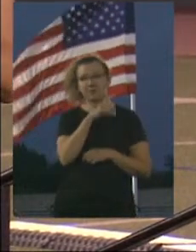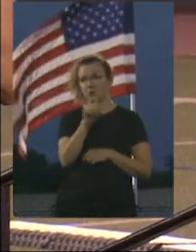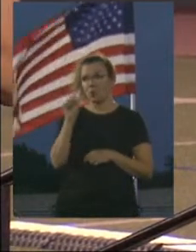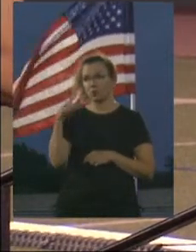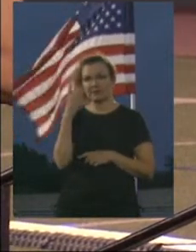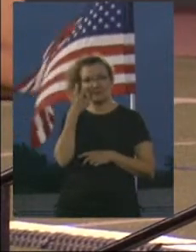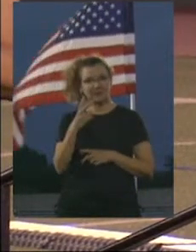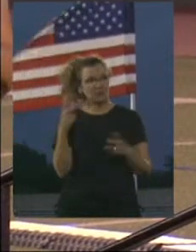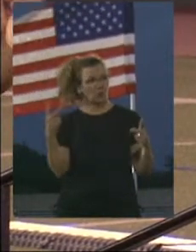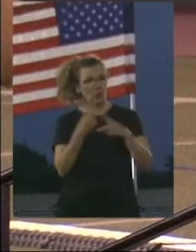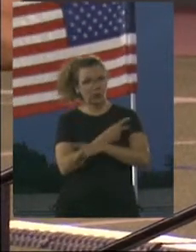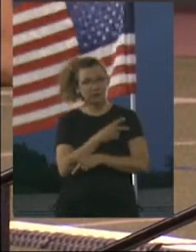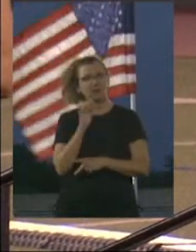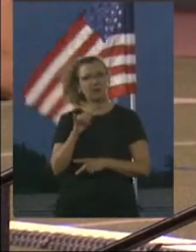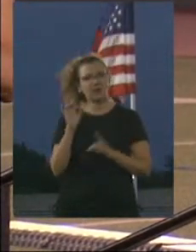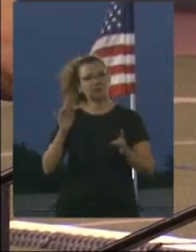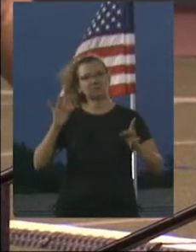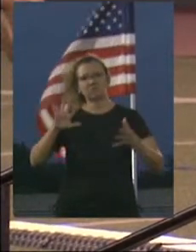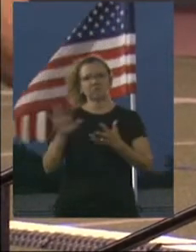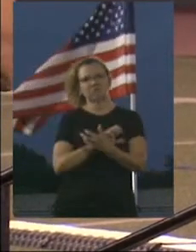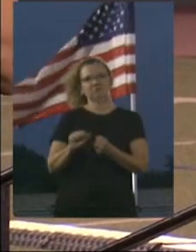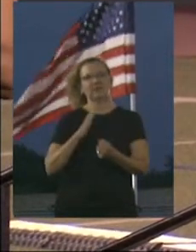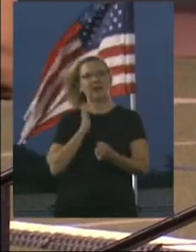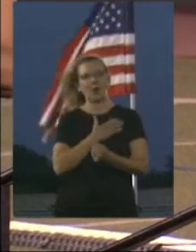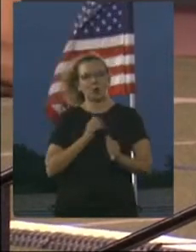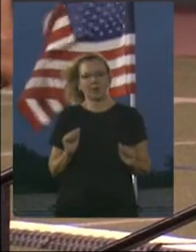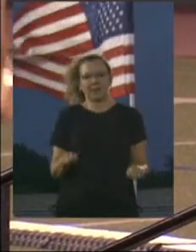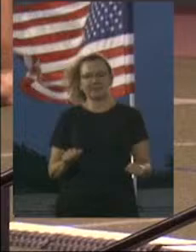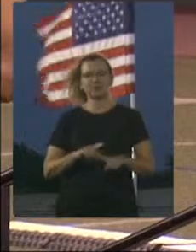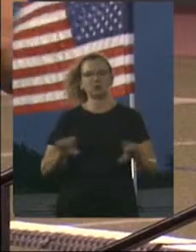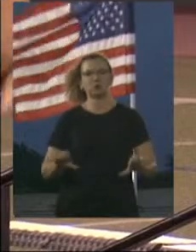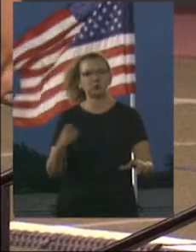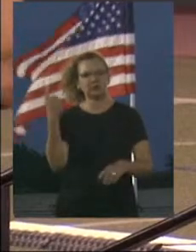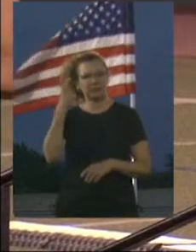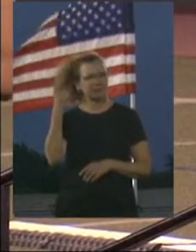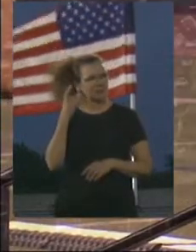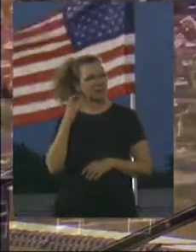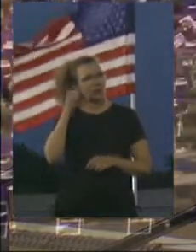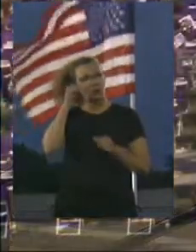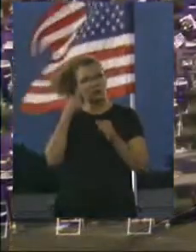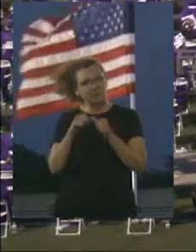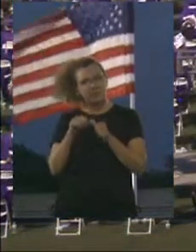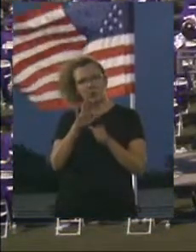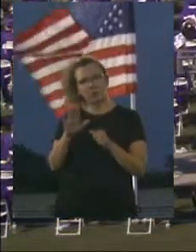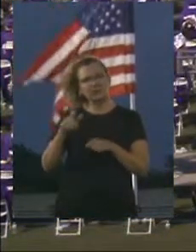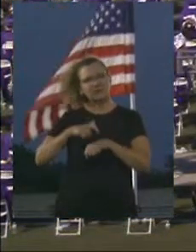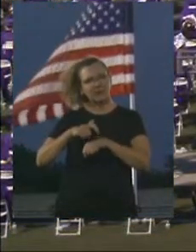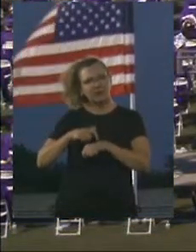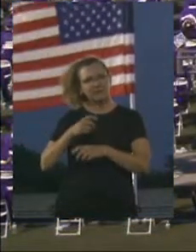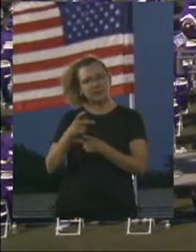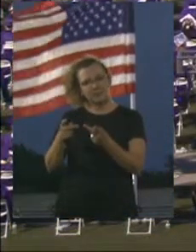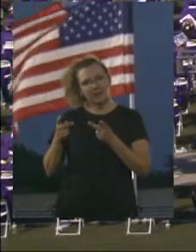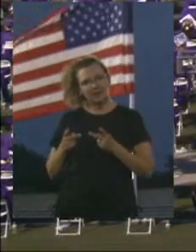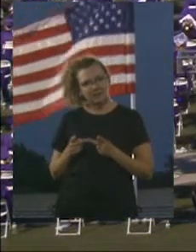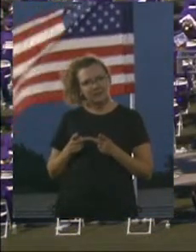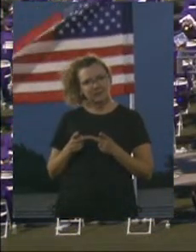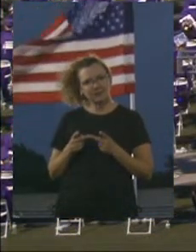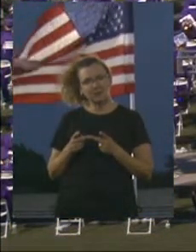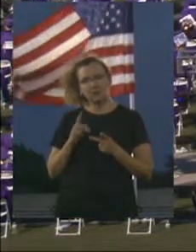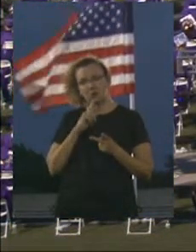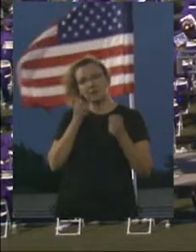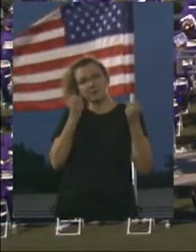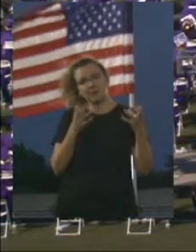it destroys our capacity to do something. If we remember those times and places, and there are so